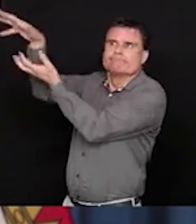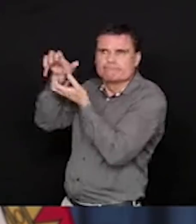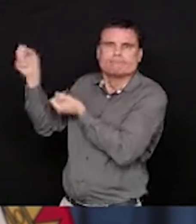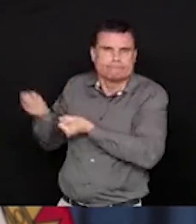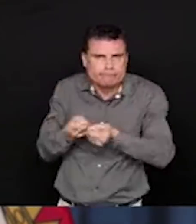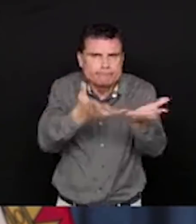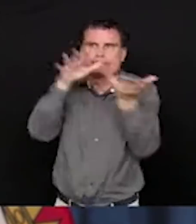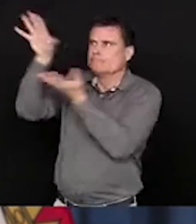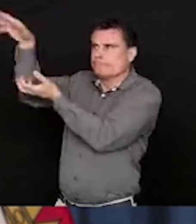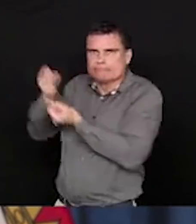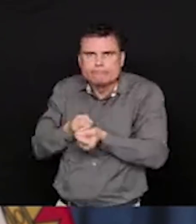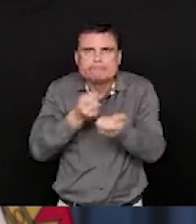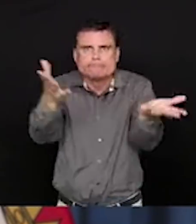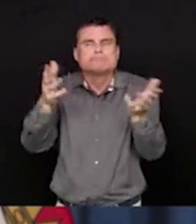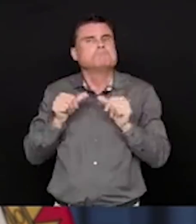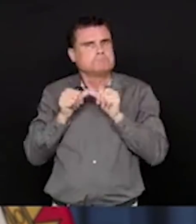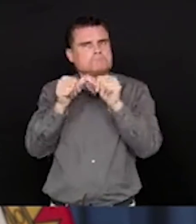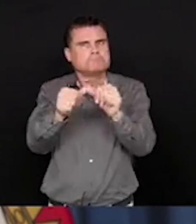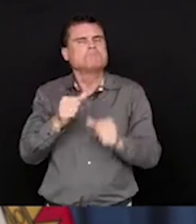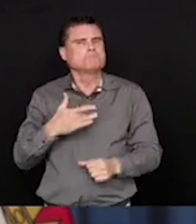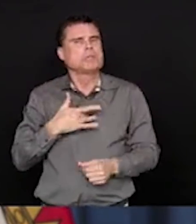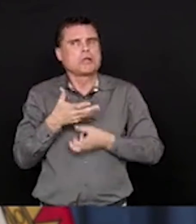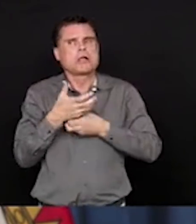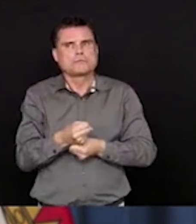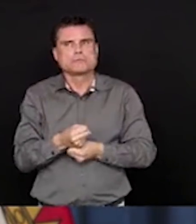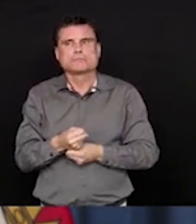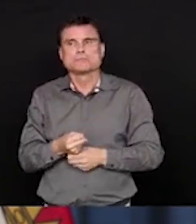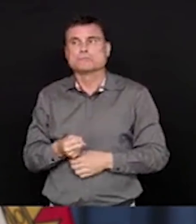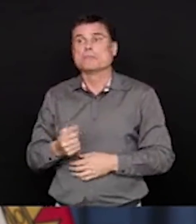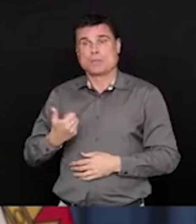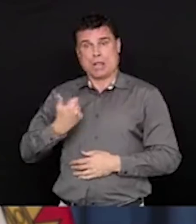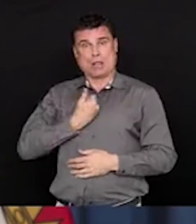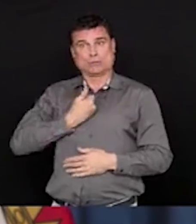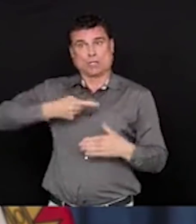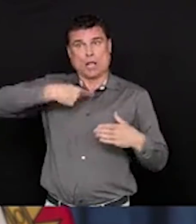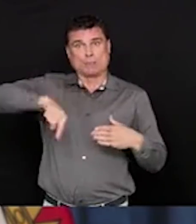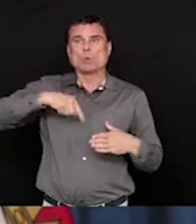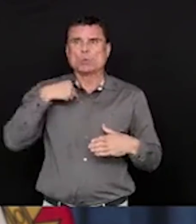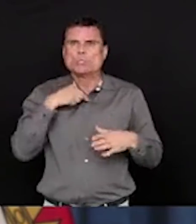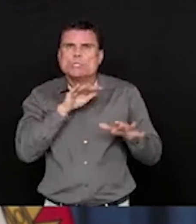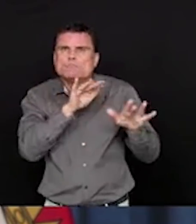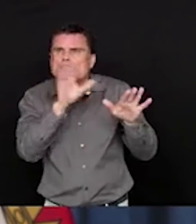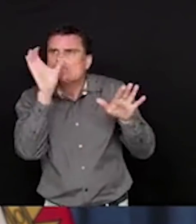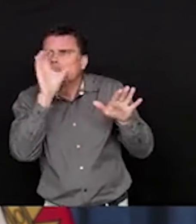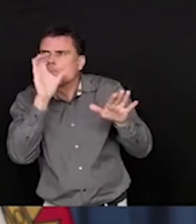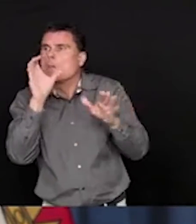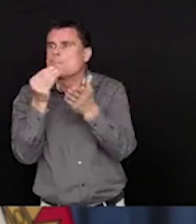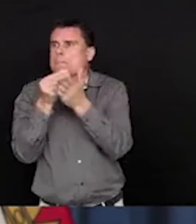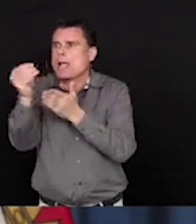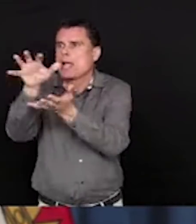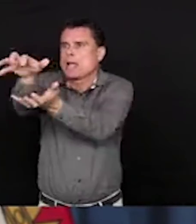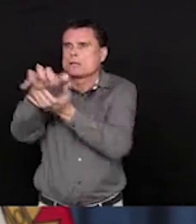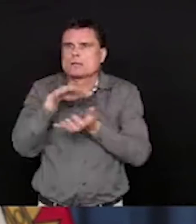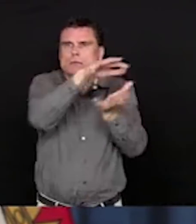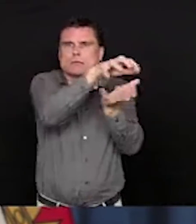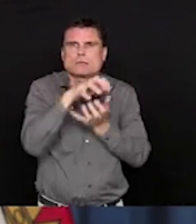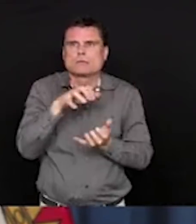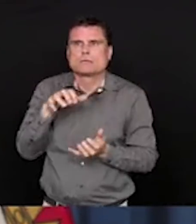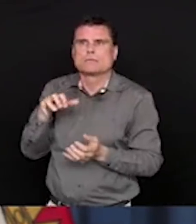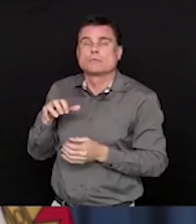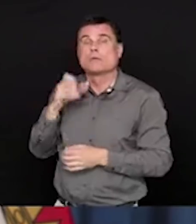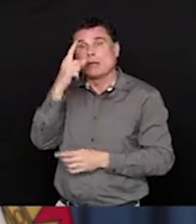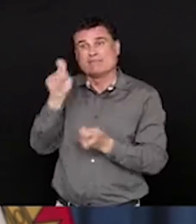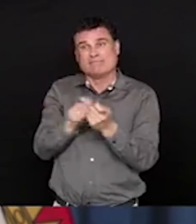success ourselves. So I can't give you the precise numbers of how many we've received from different sources. We're not